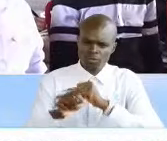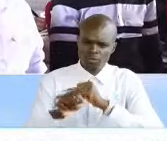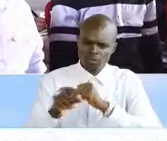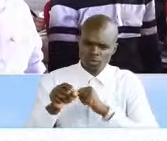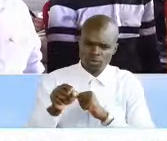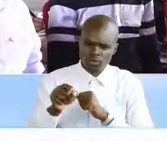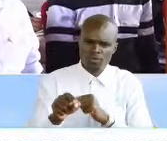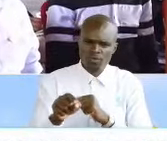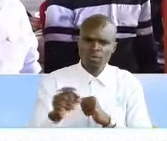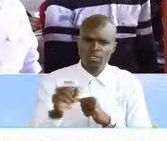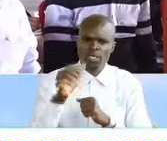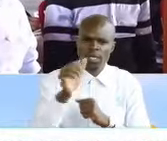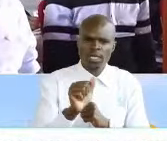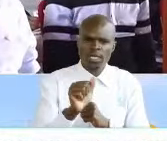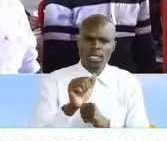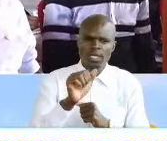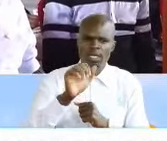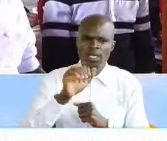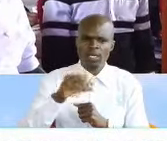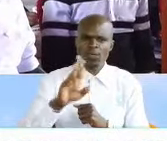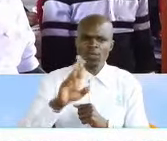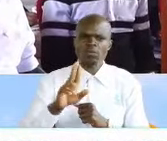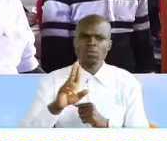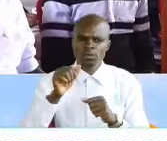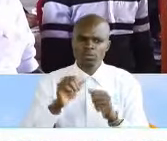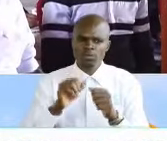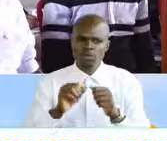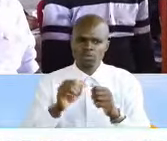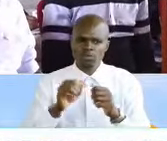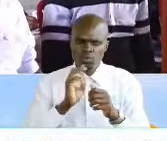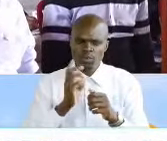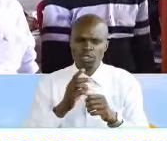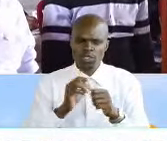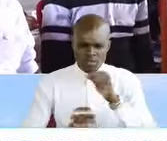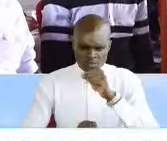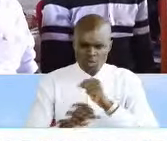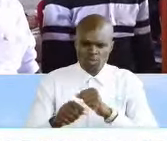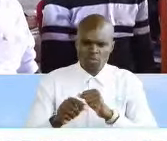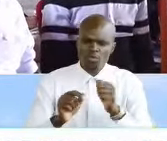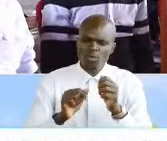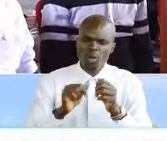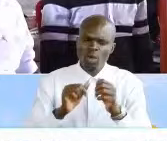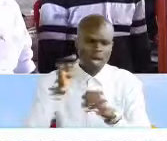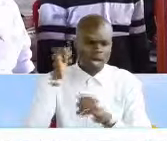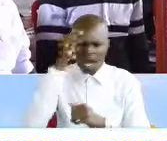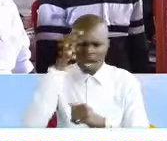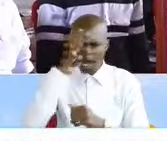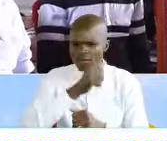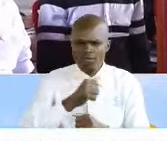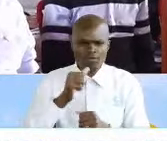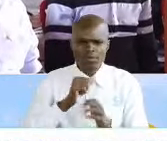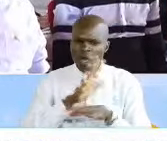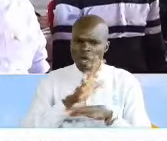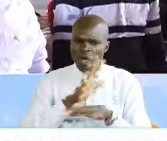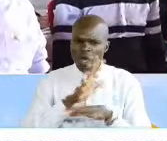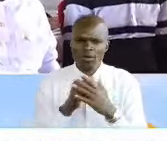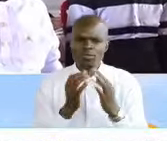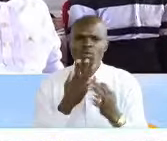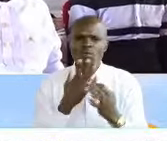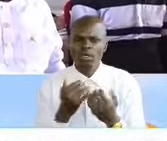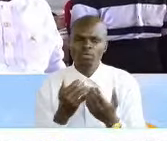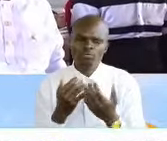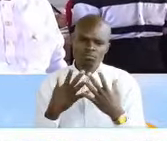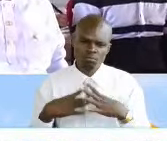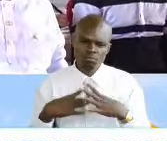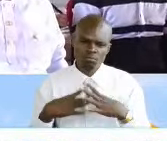AU. You can count on us. Tutatembea na wewe Afrika mzima. Kama unahitaji watu kubeba bag, niko